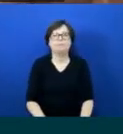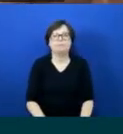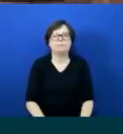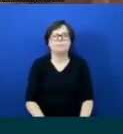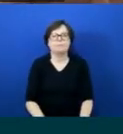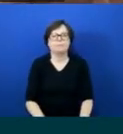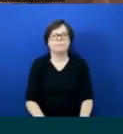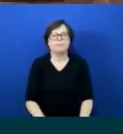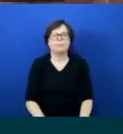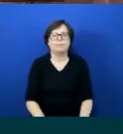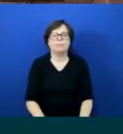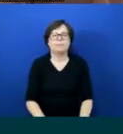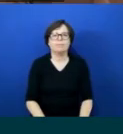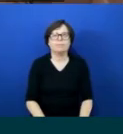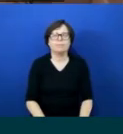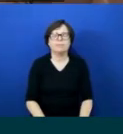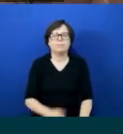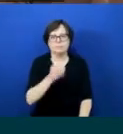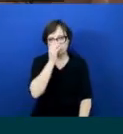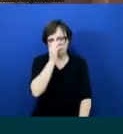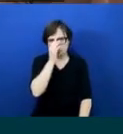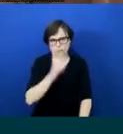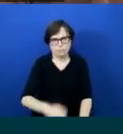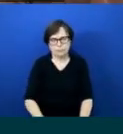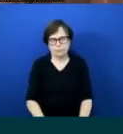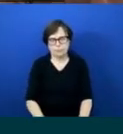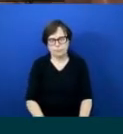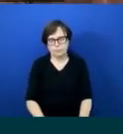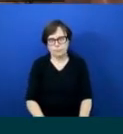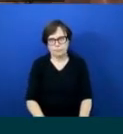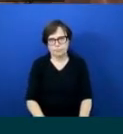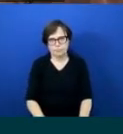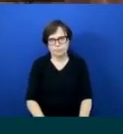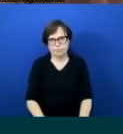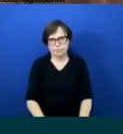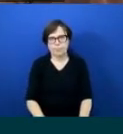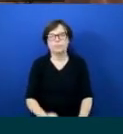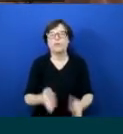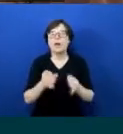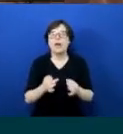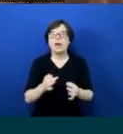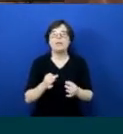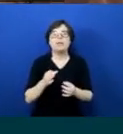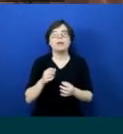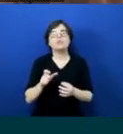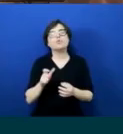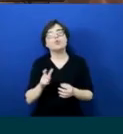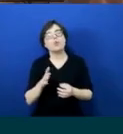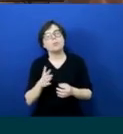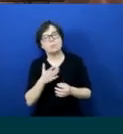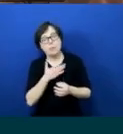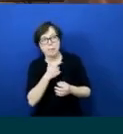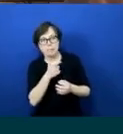to assess the existing green, Lausanne uses LIDAR technology as a key tool